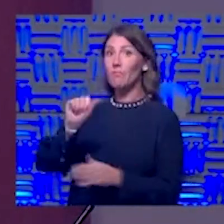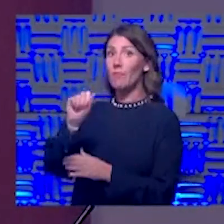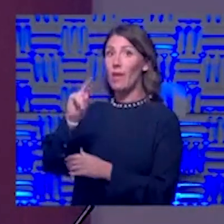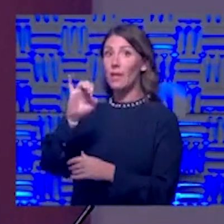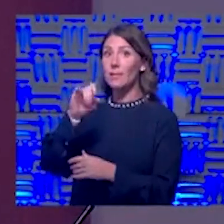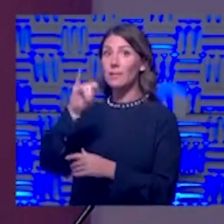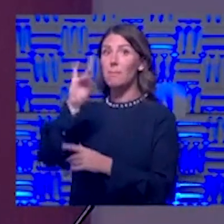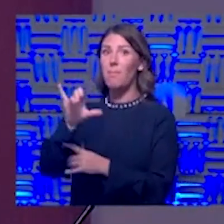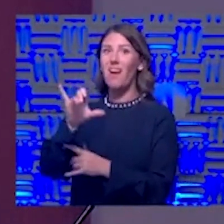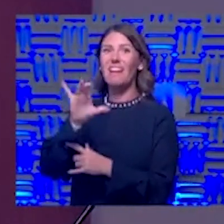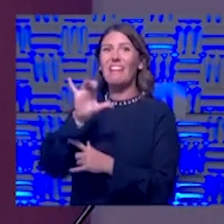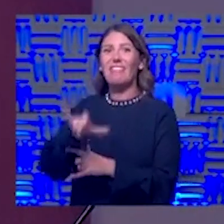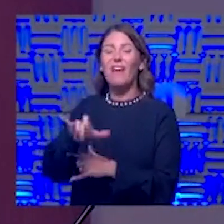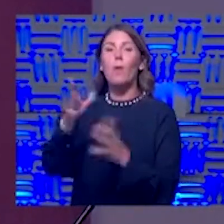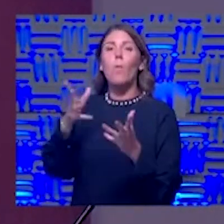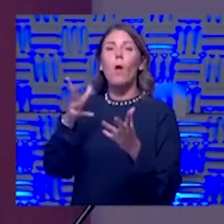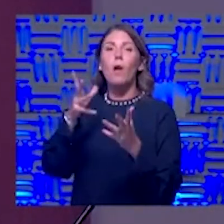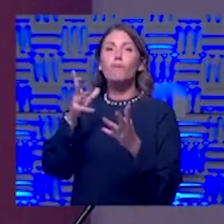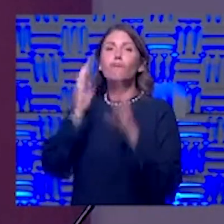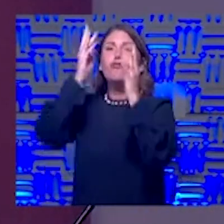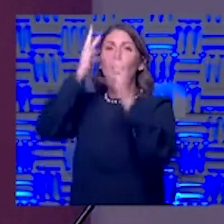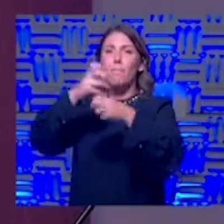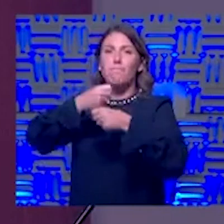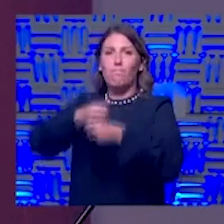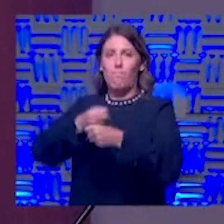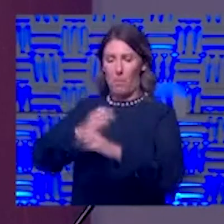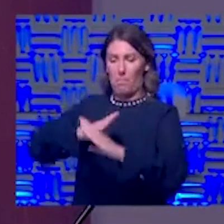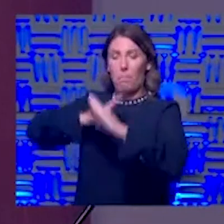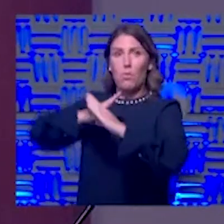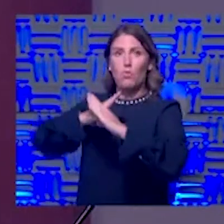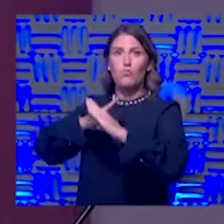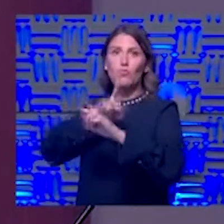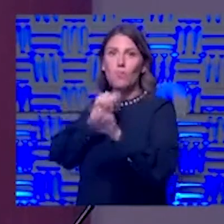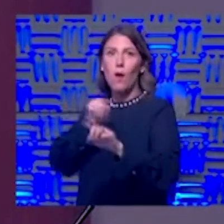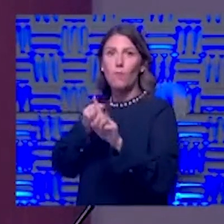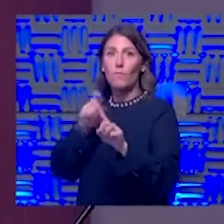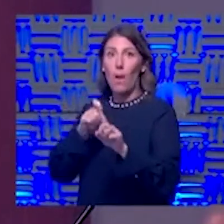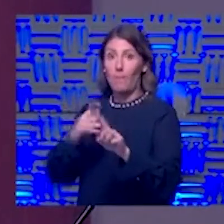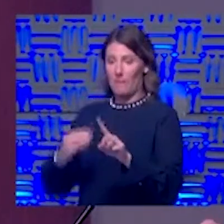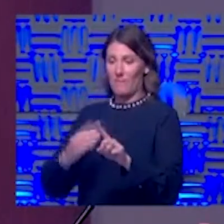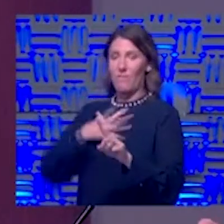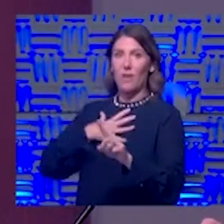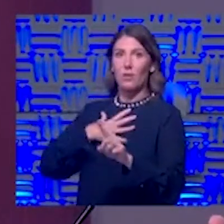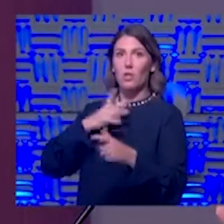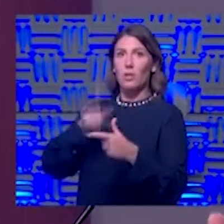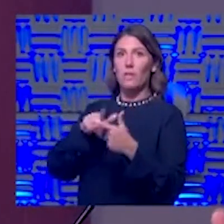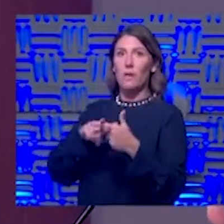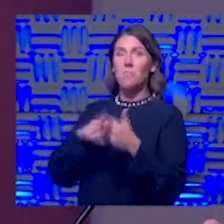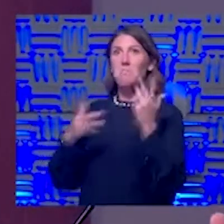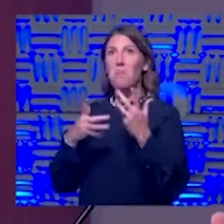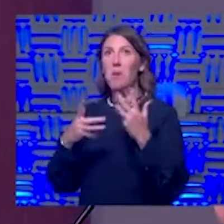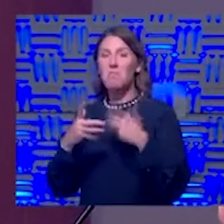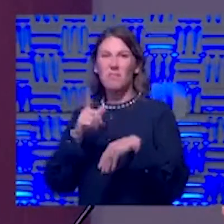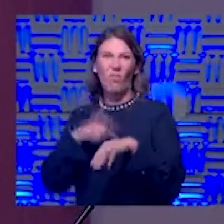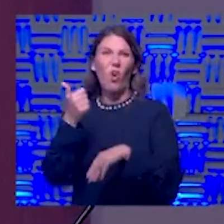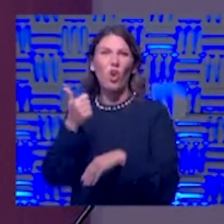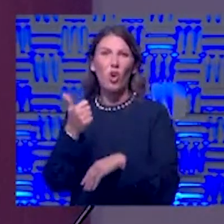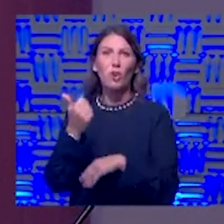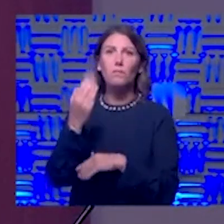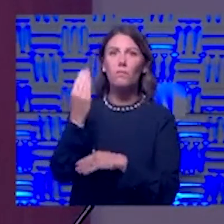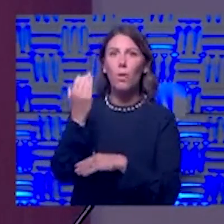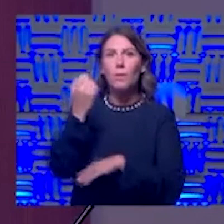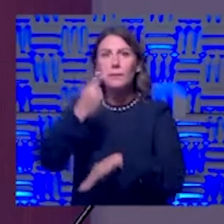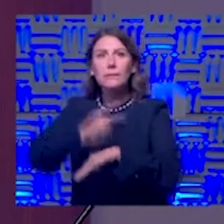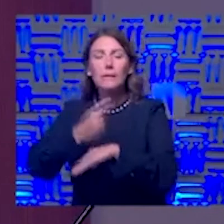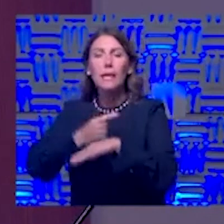body creates as a natural immune response to being infected, and so they take longer, maybe 14 days or so, to really